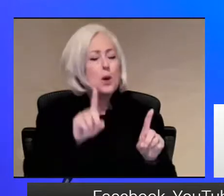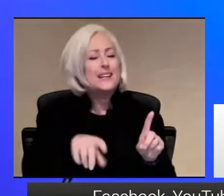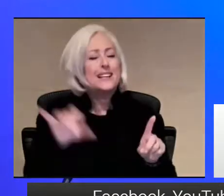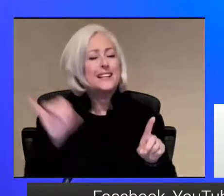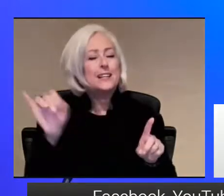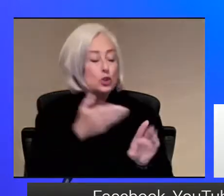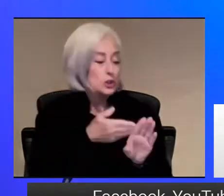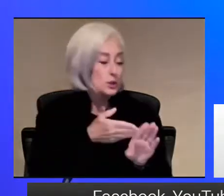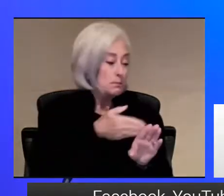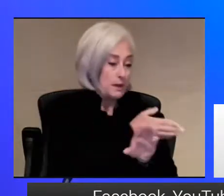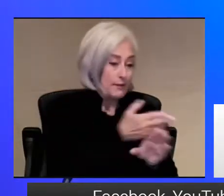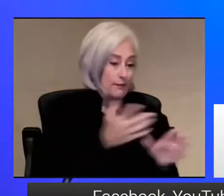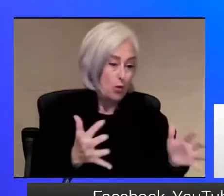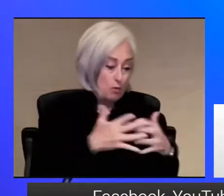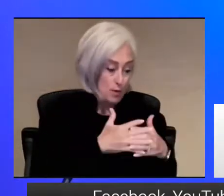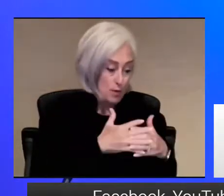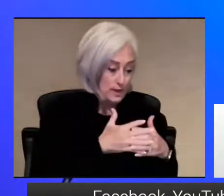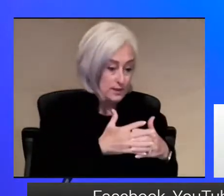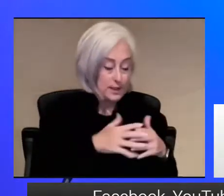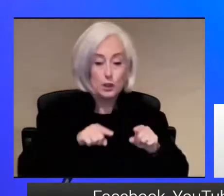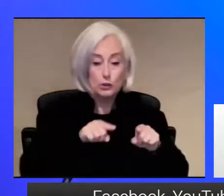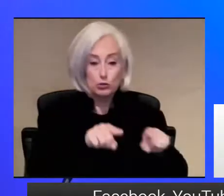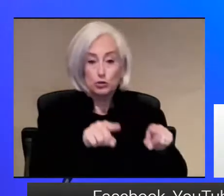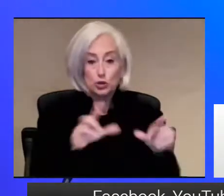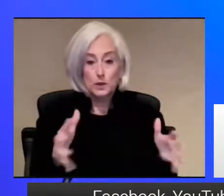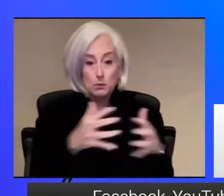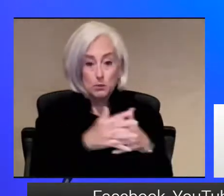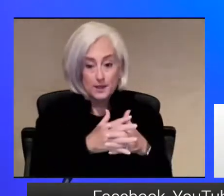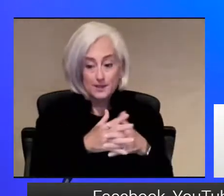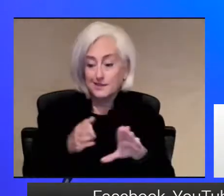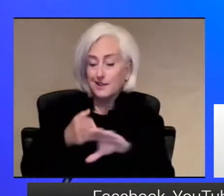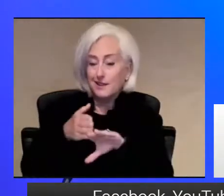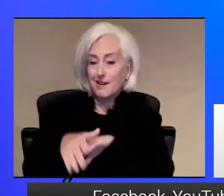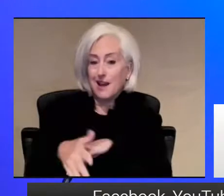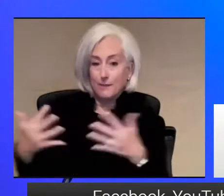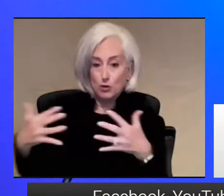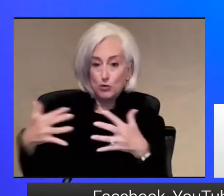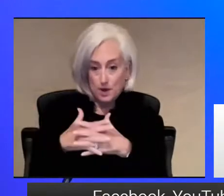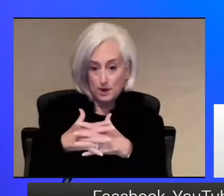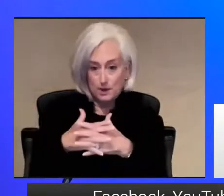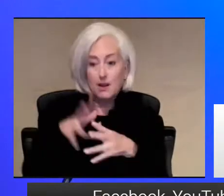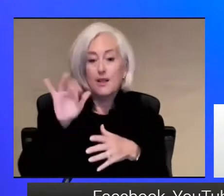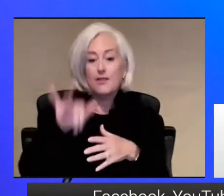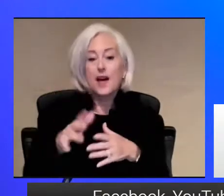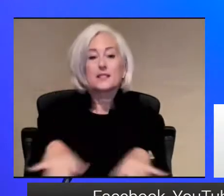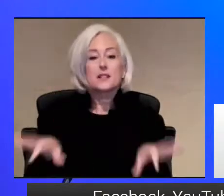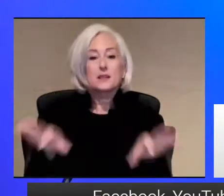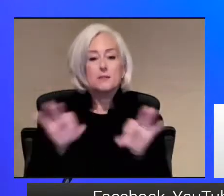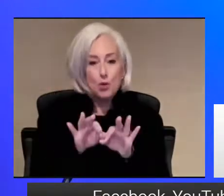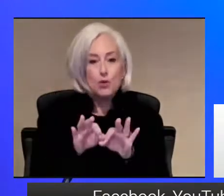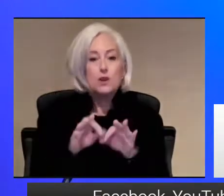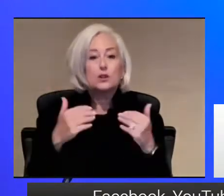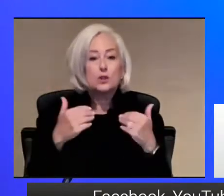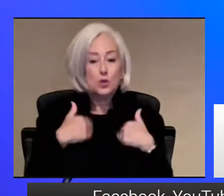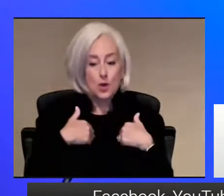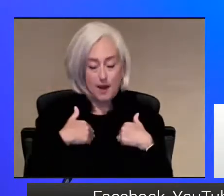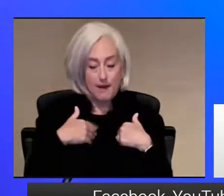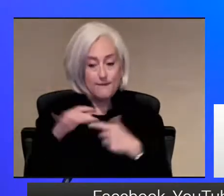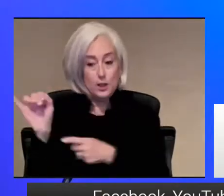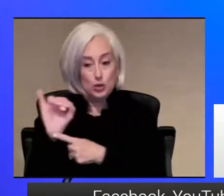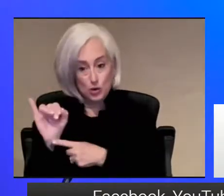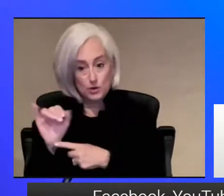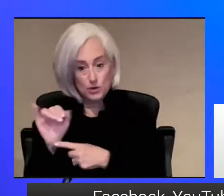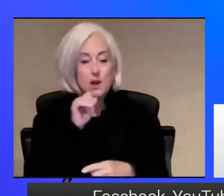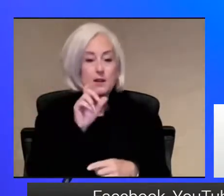major concern in not just healthcare costs, but in having healthcare insurance throughout the life of a